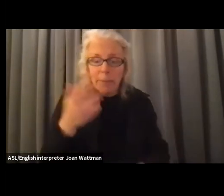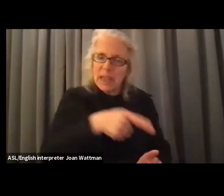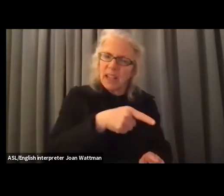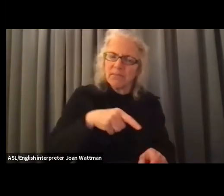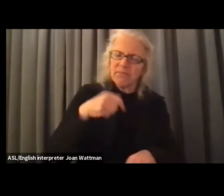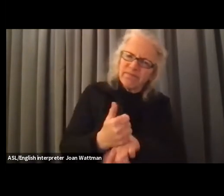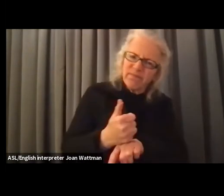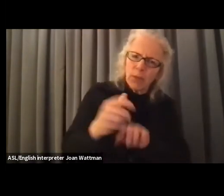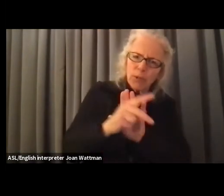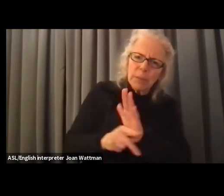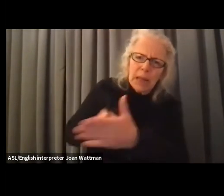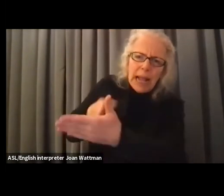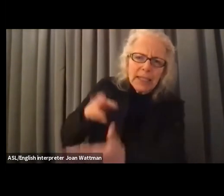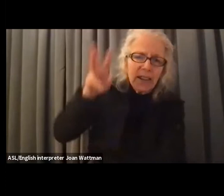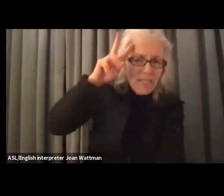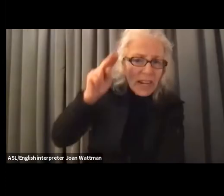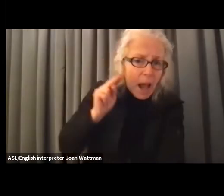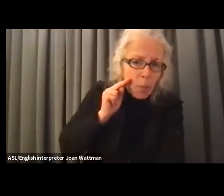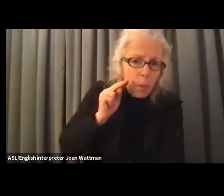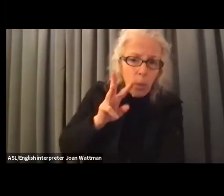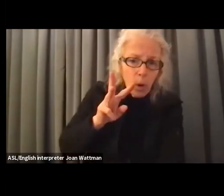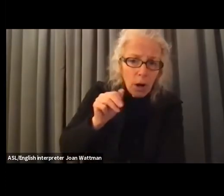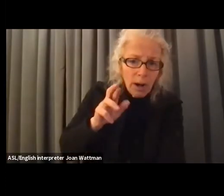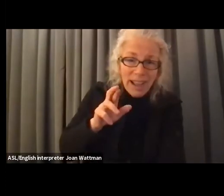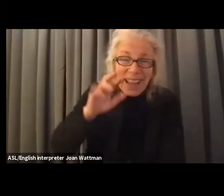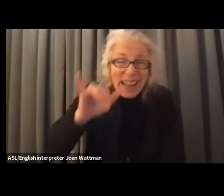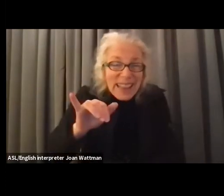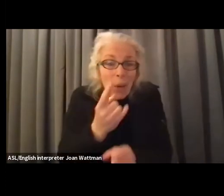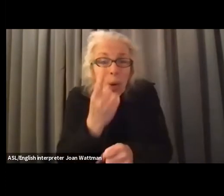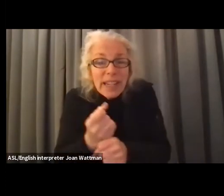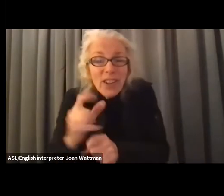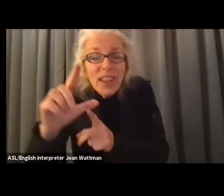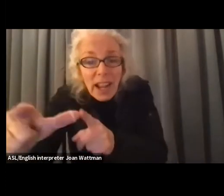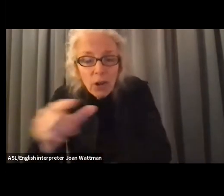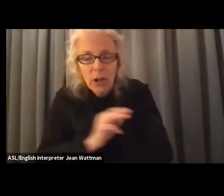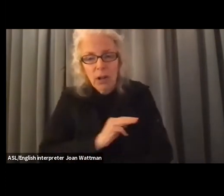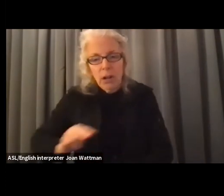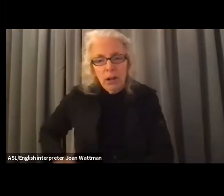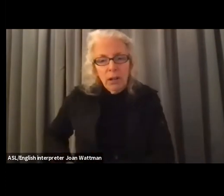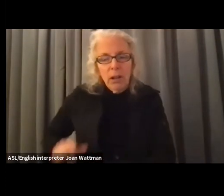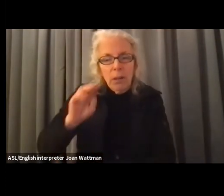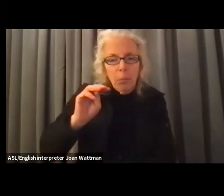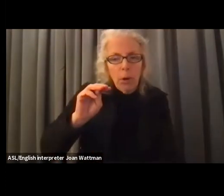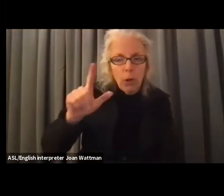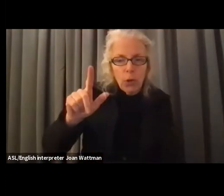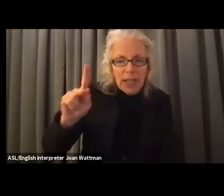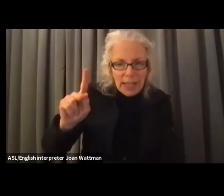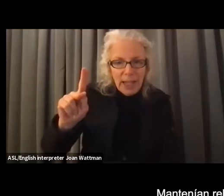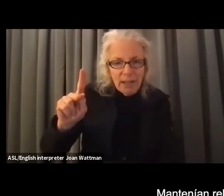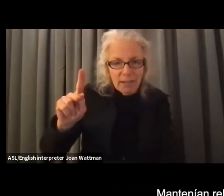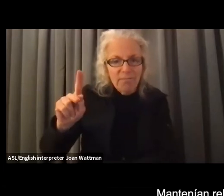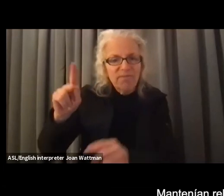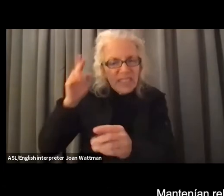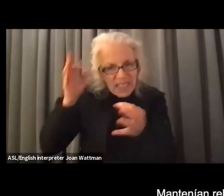the war in Vietnam, a year before Dr. King took a similar stance and similar criticism.